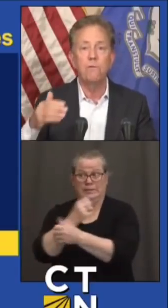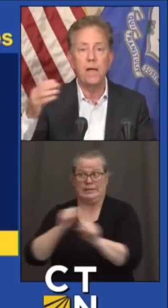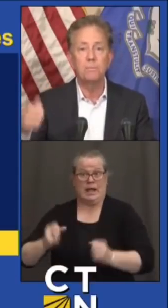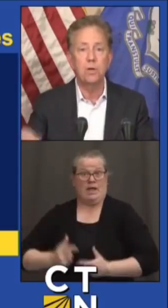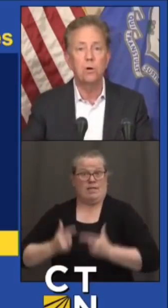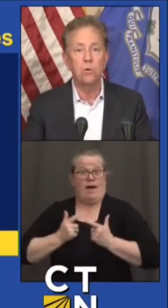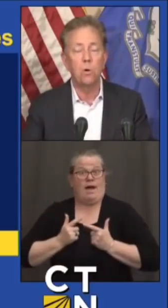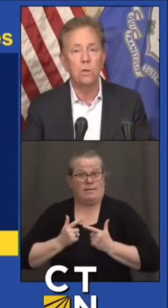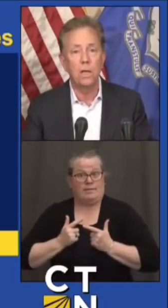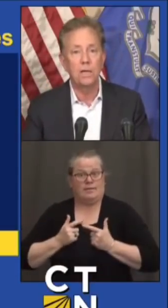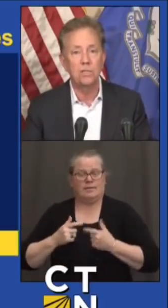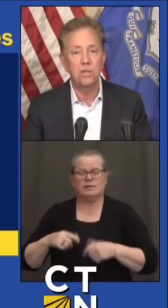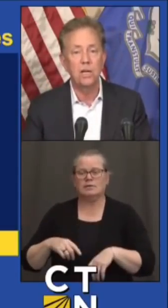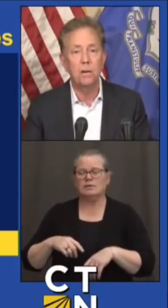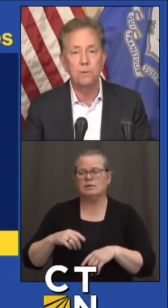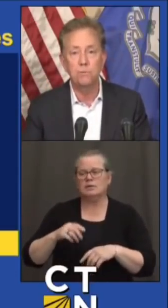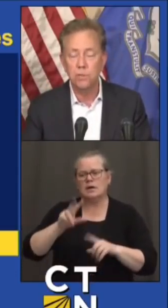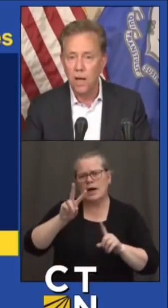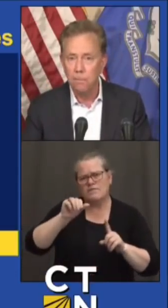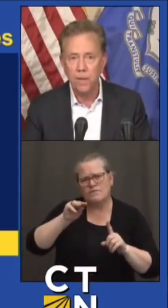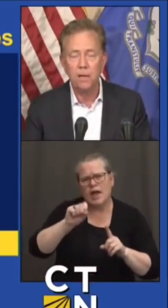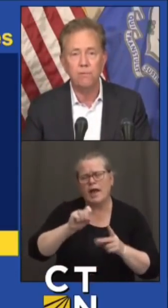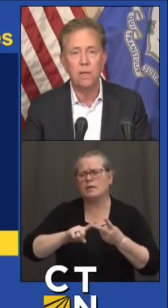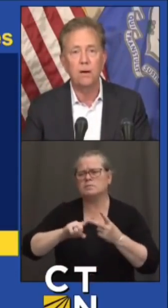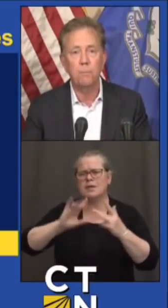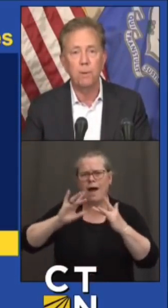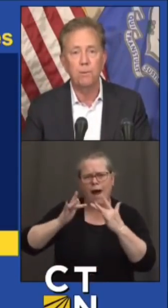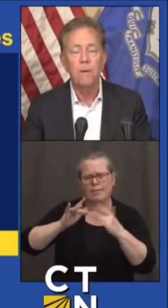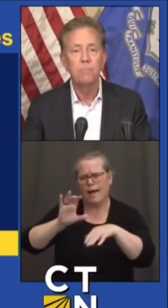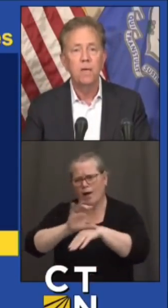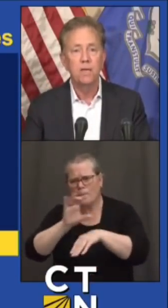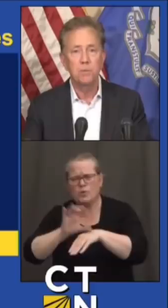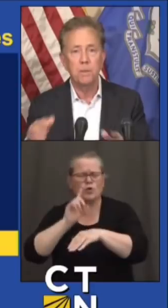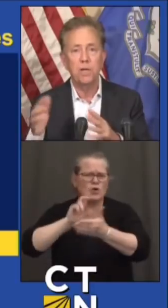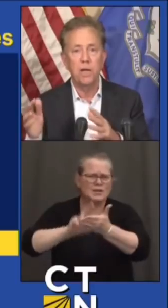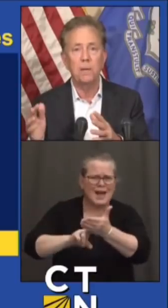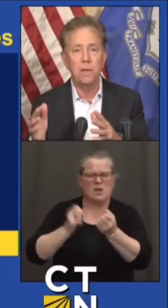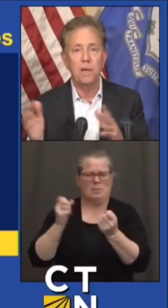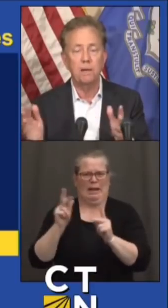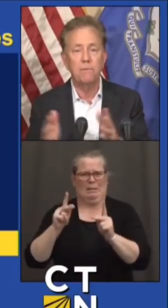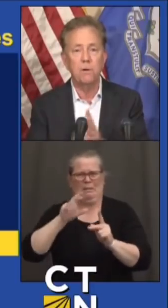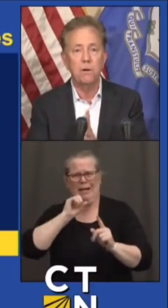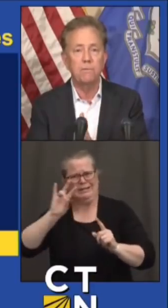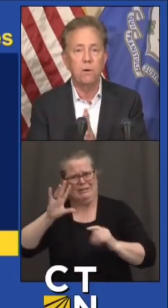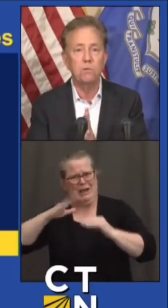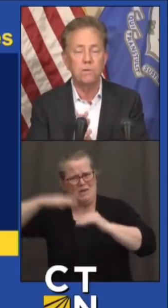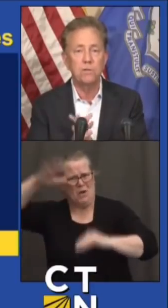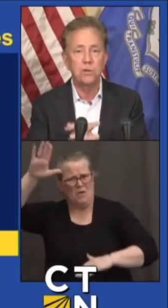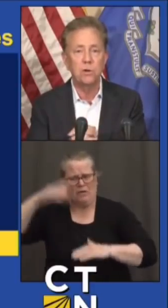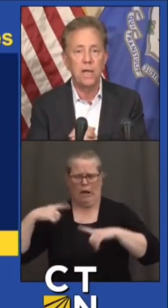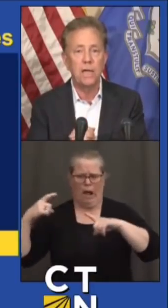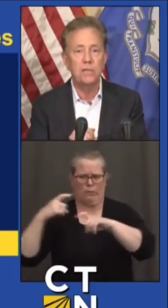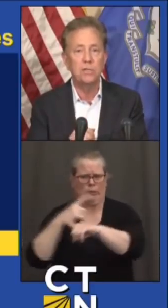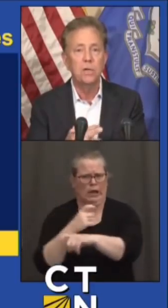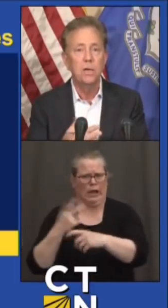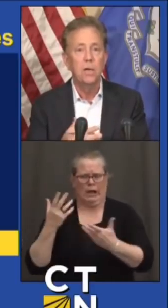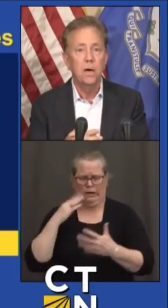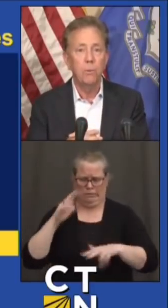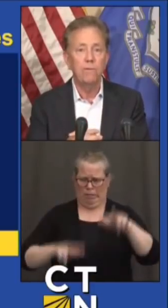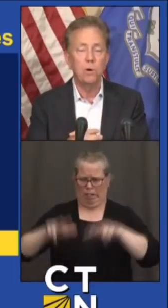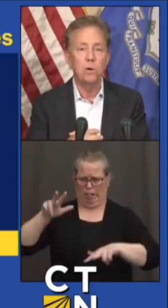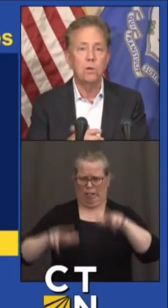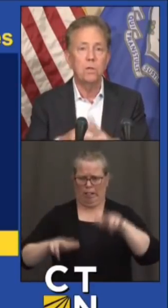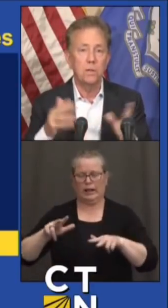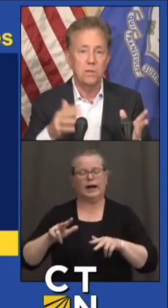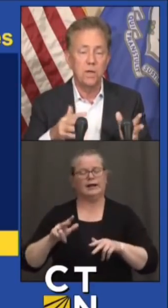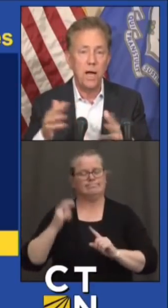go to VAMS, go to an online sign-up, which was complicated for a lot of people, especially complicated for folks of a certain age,